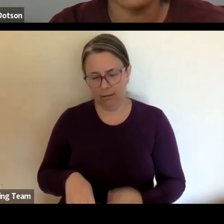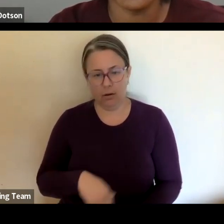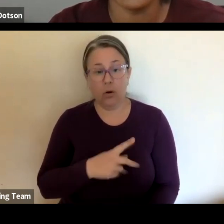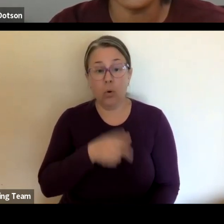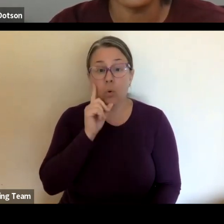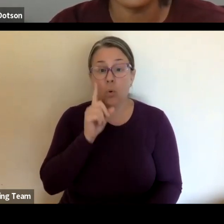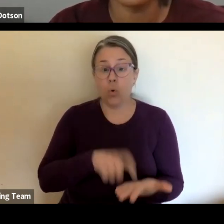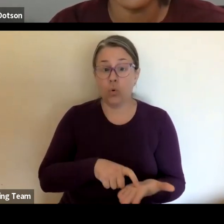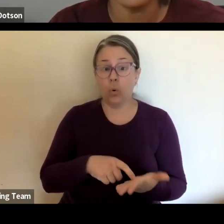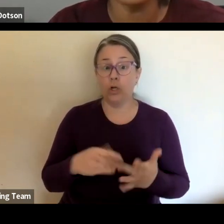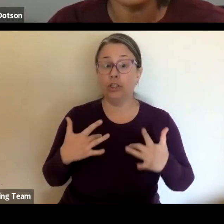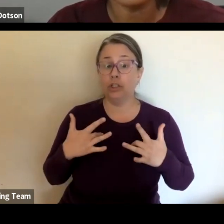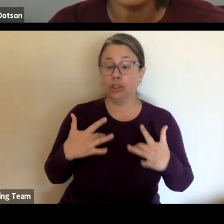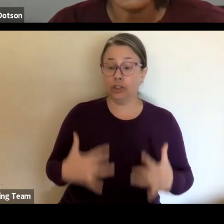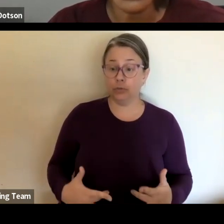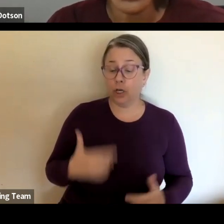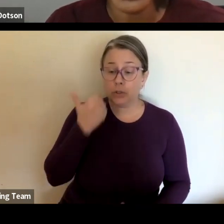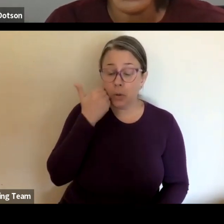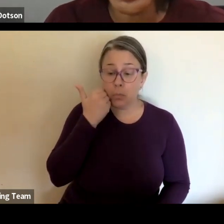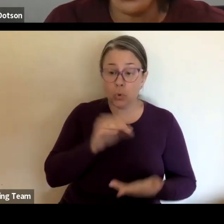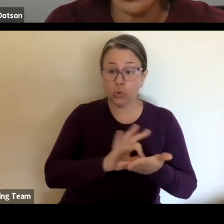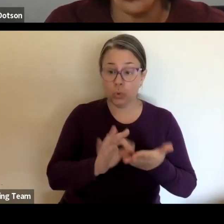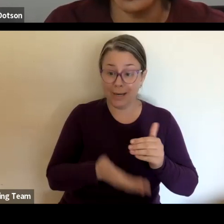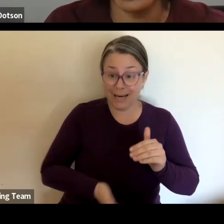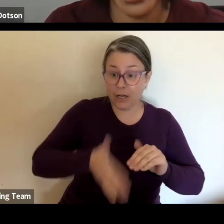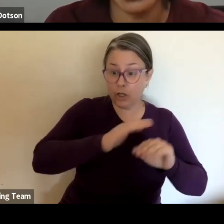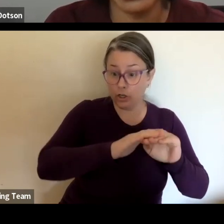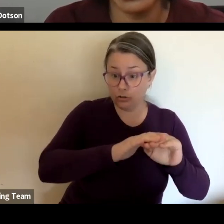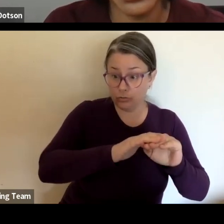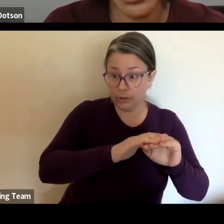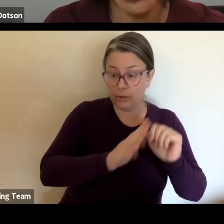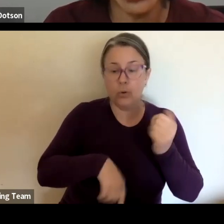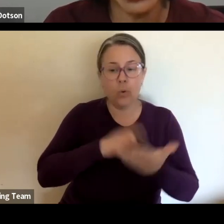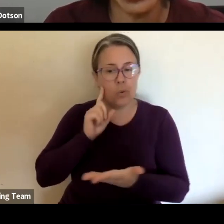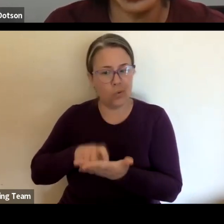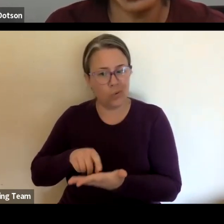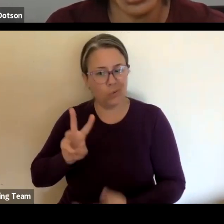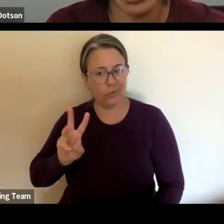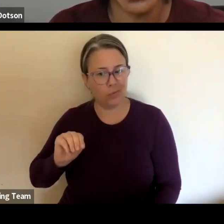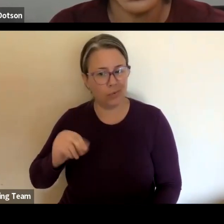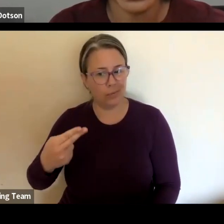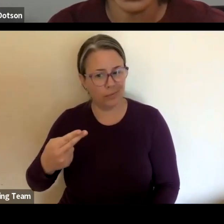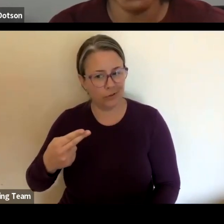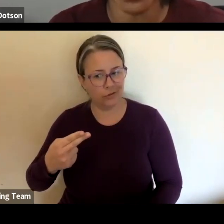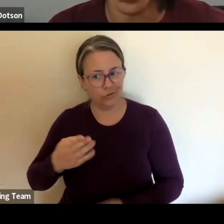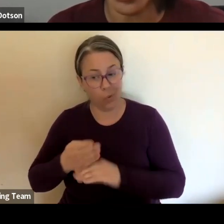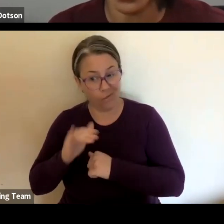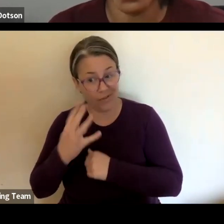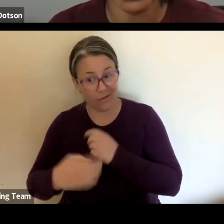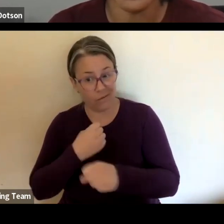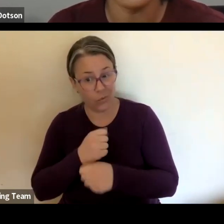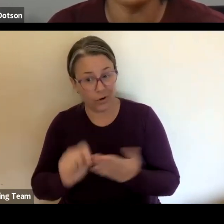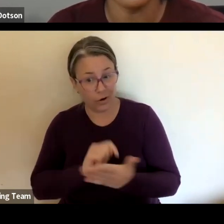matter hyperintensities over 4 years was greater. And that's especially true at the oldest ages. So